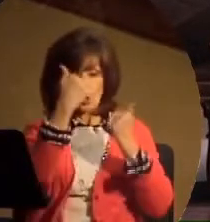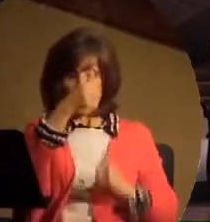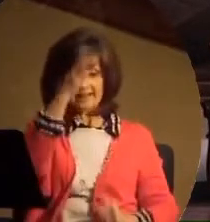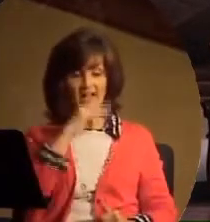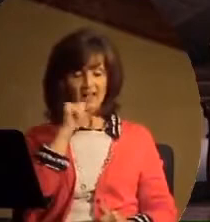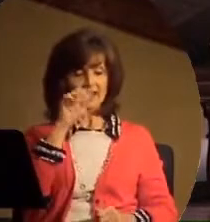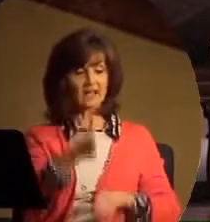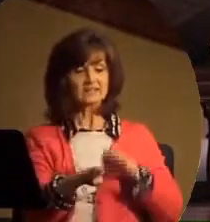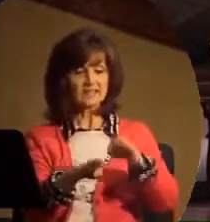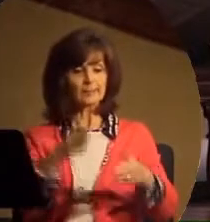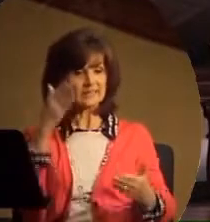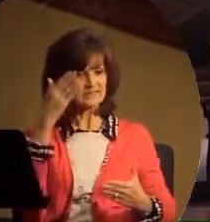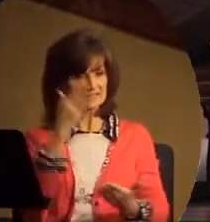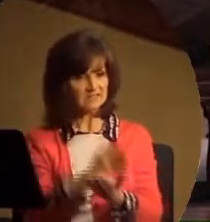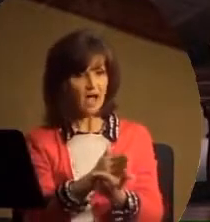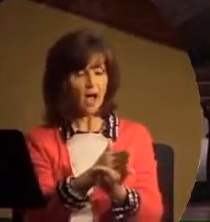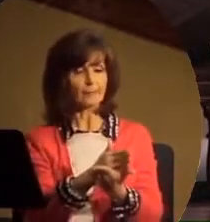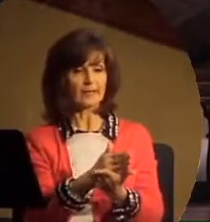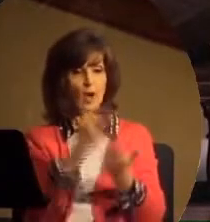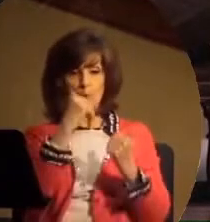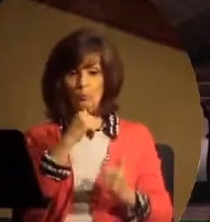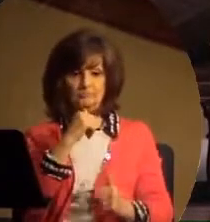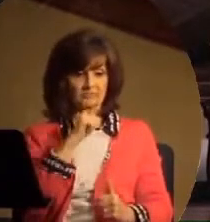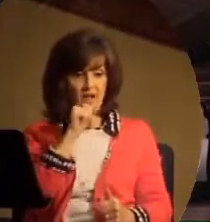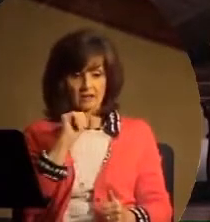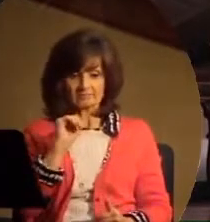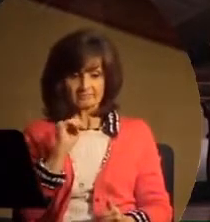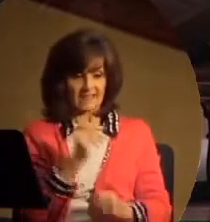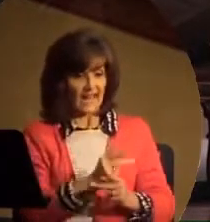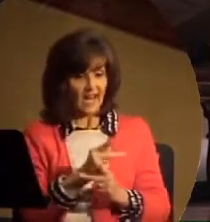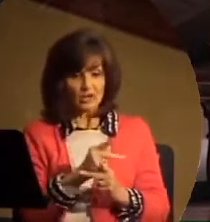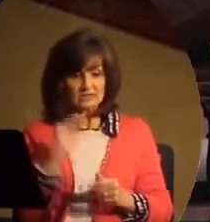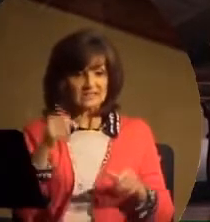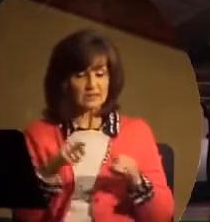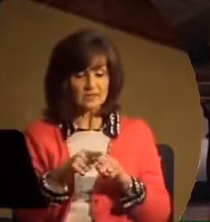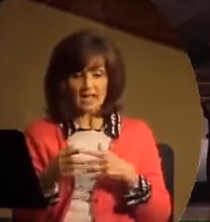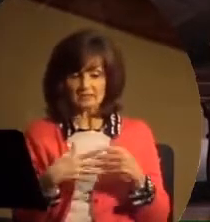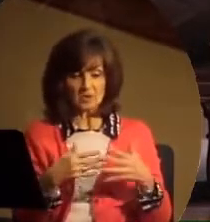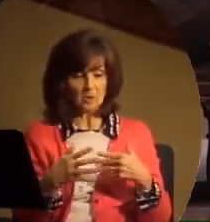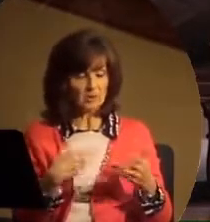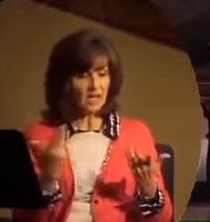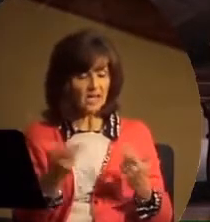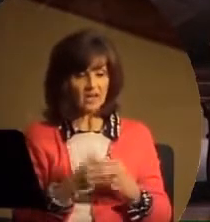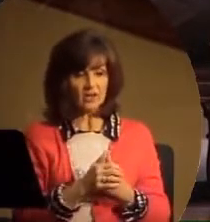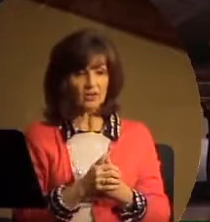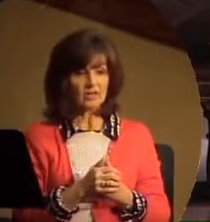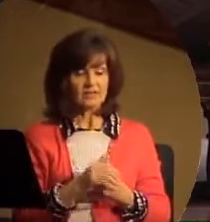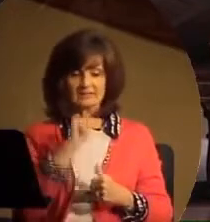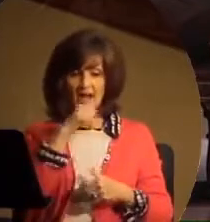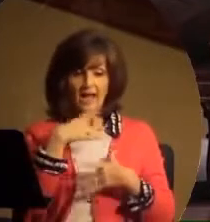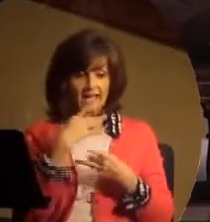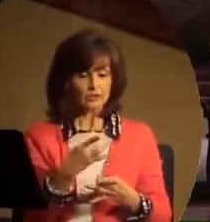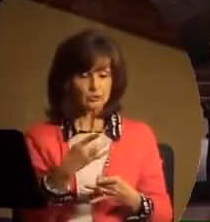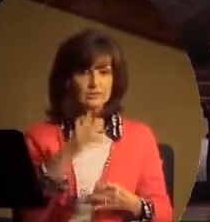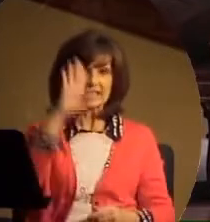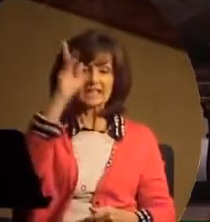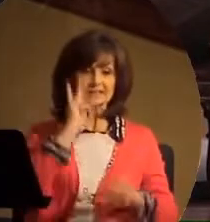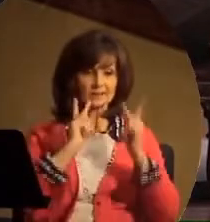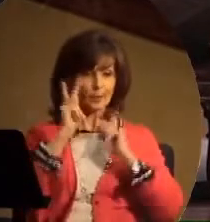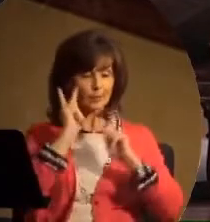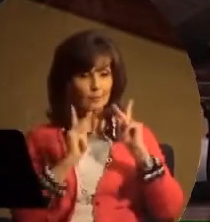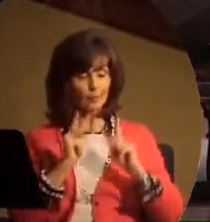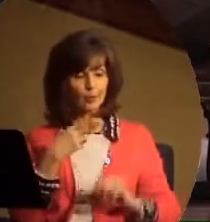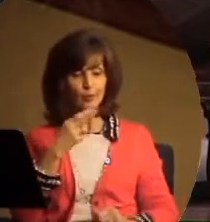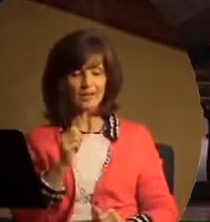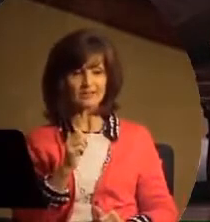and stop this, Habakkuk was saying? Does he not care? Has he just become disinterested with his people? Has he